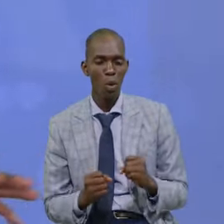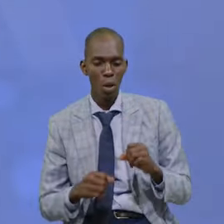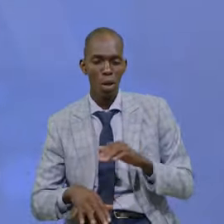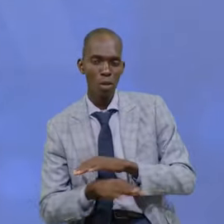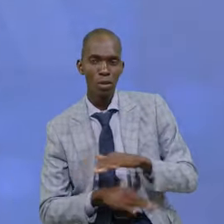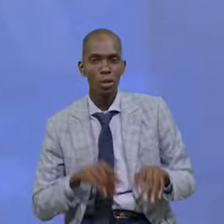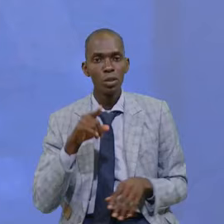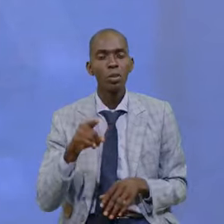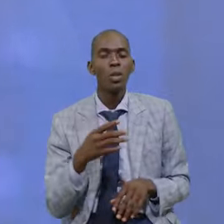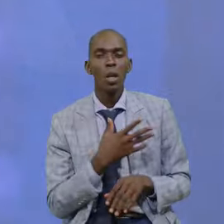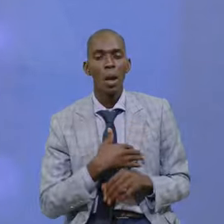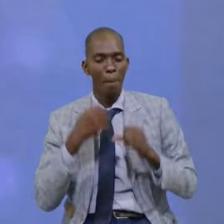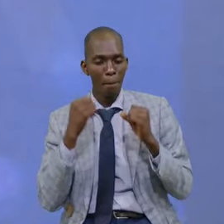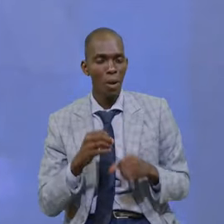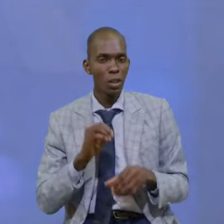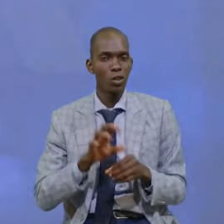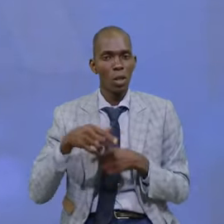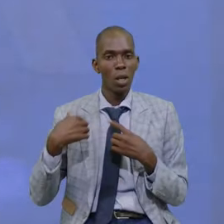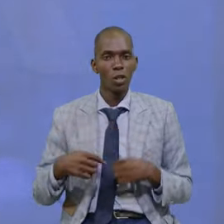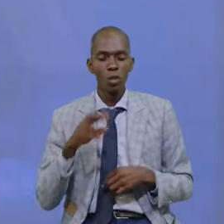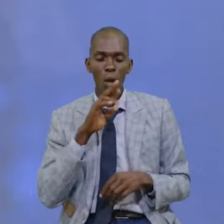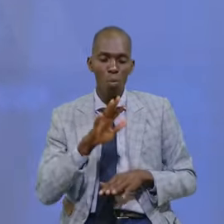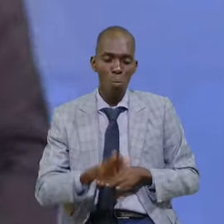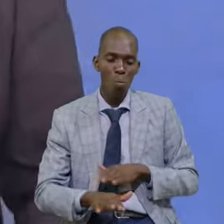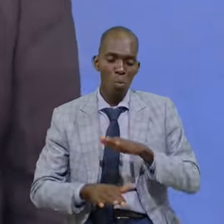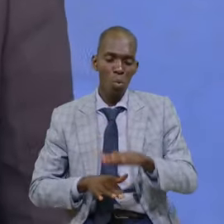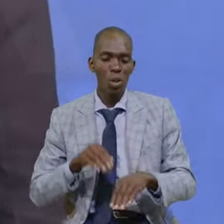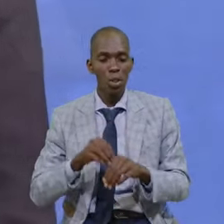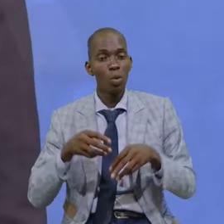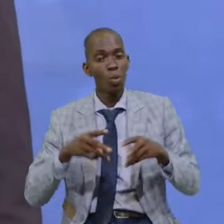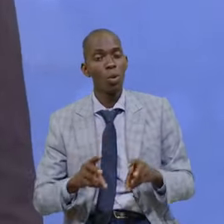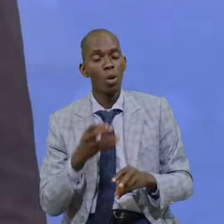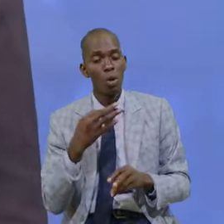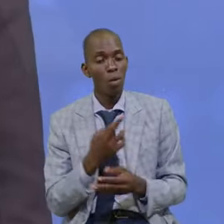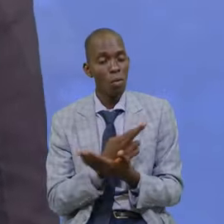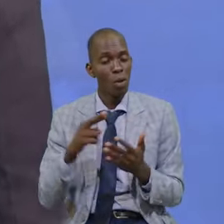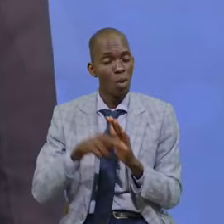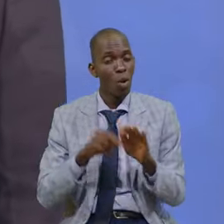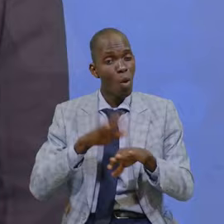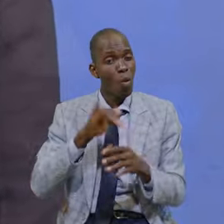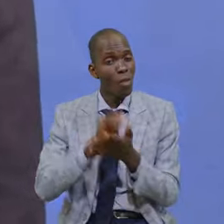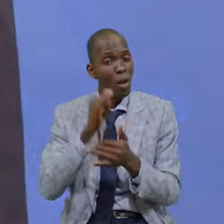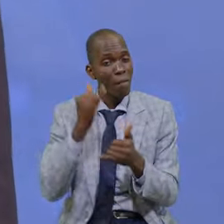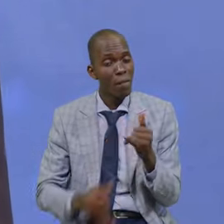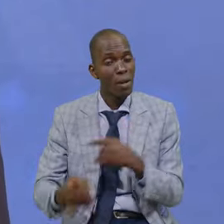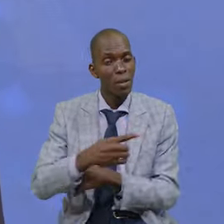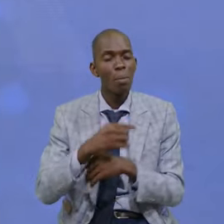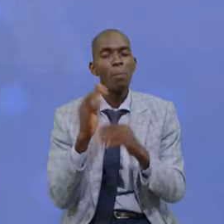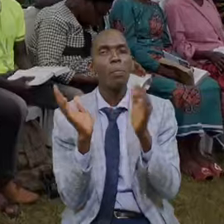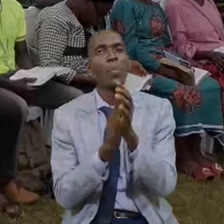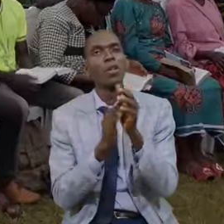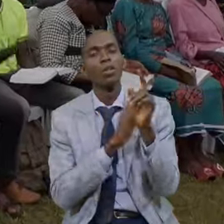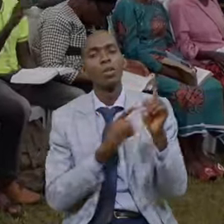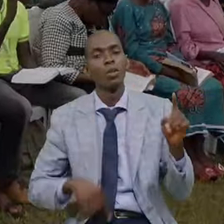heart. And you are walking in the way of righteousness on that final day. Praise the Lord, you'll be